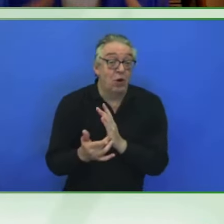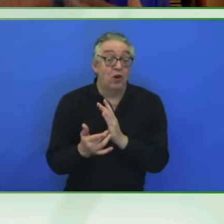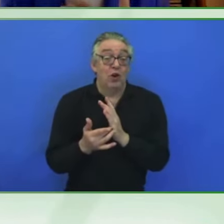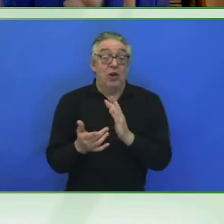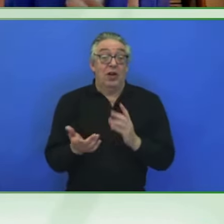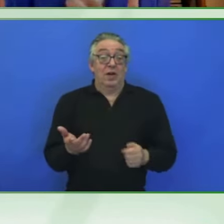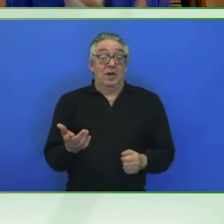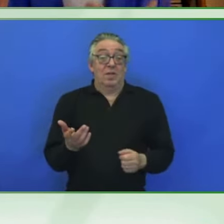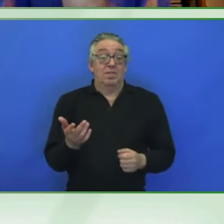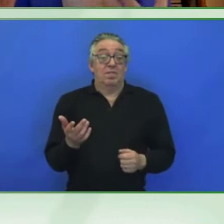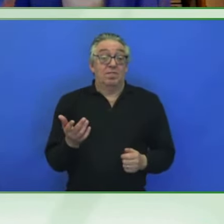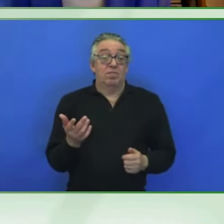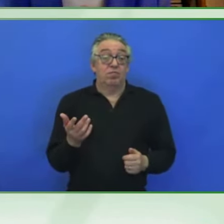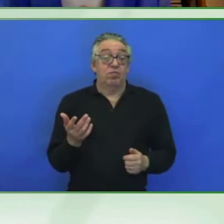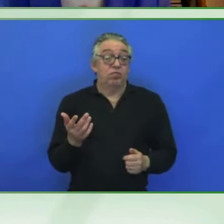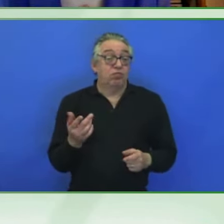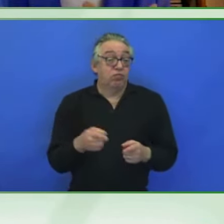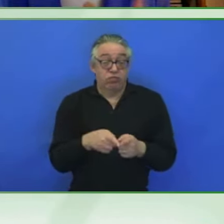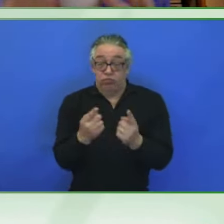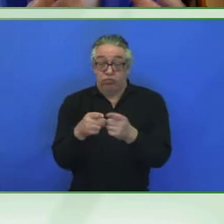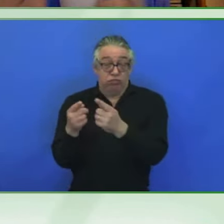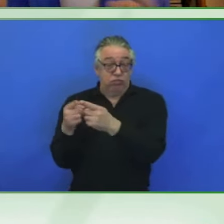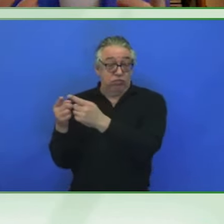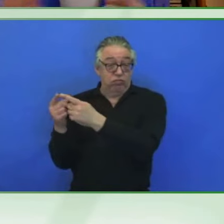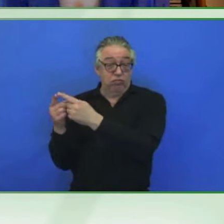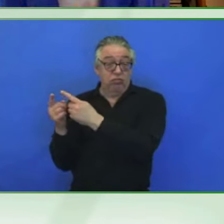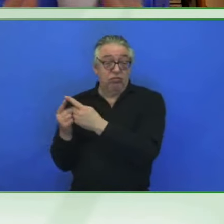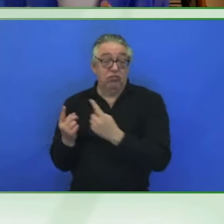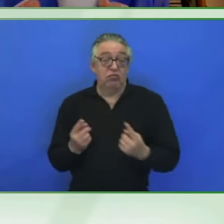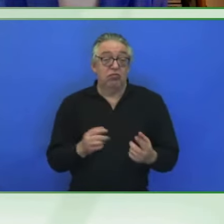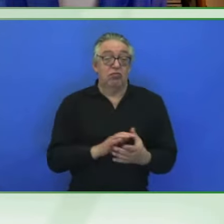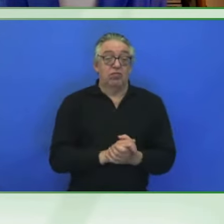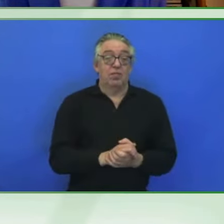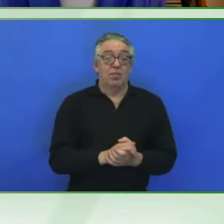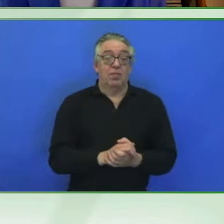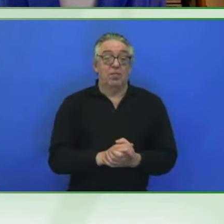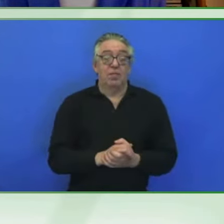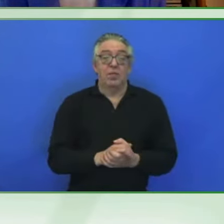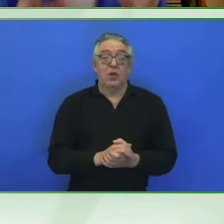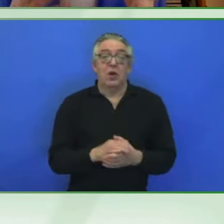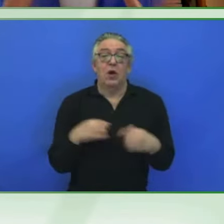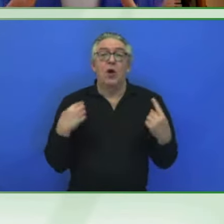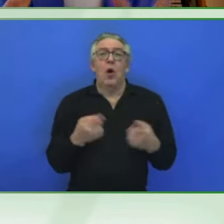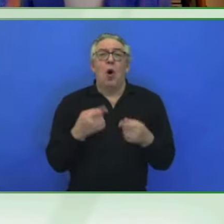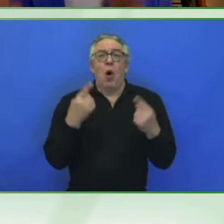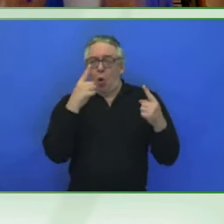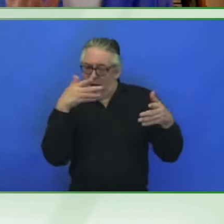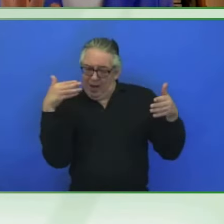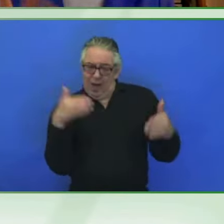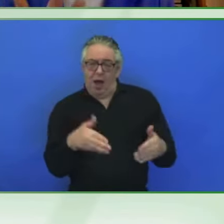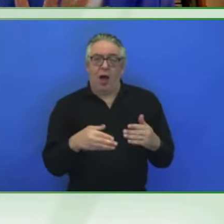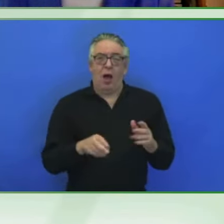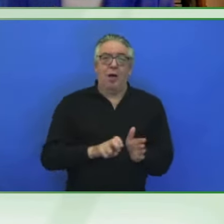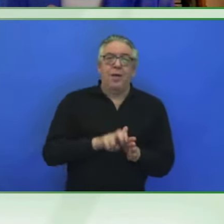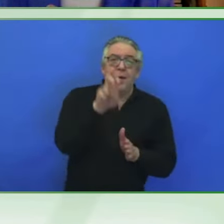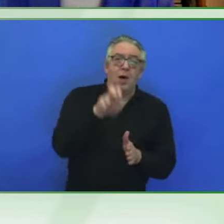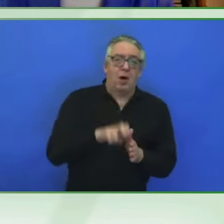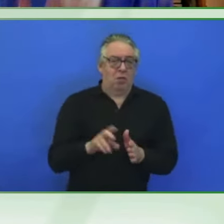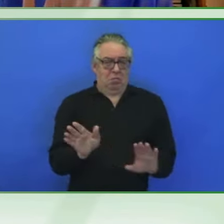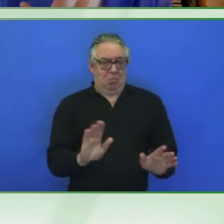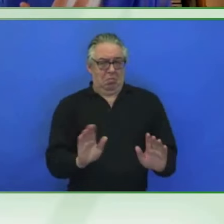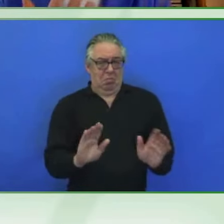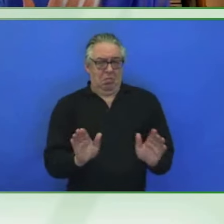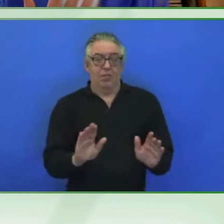know in advance what a journey is going to be like. So it's not just about the built environment. We provide confidential